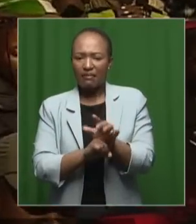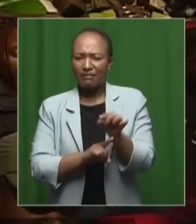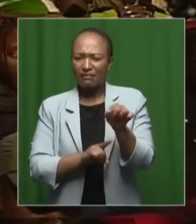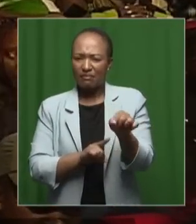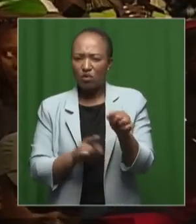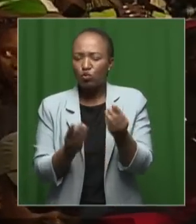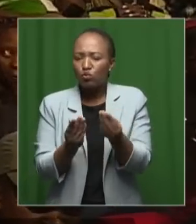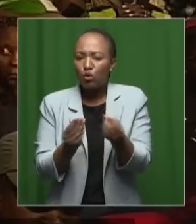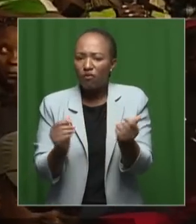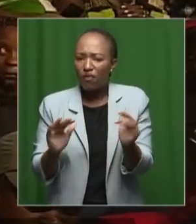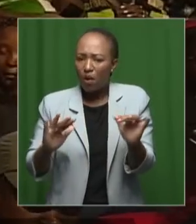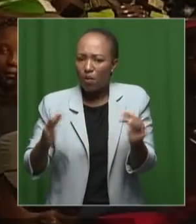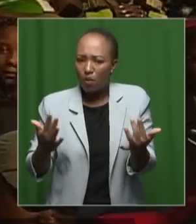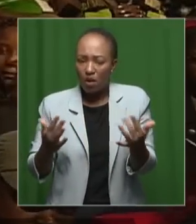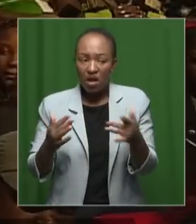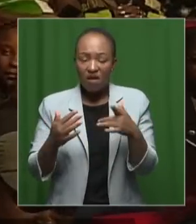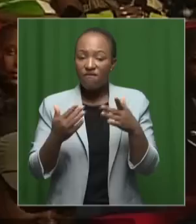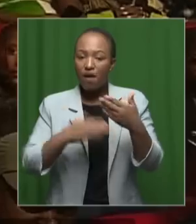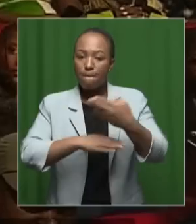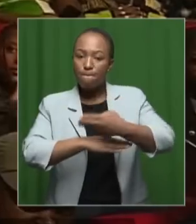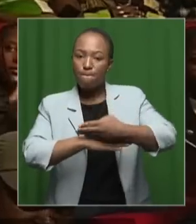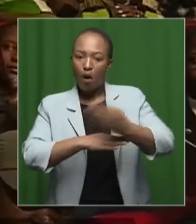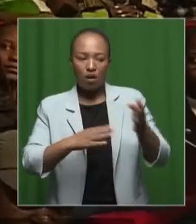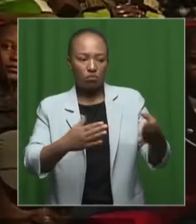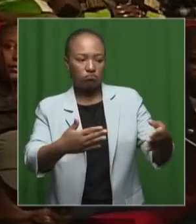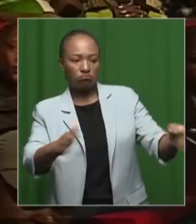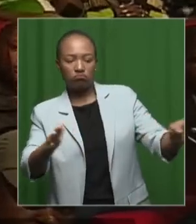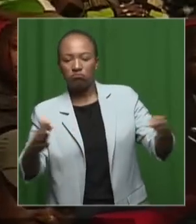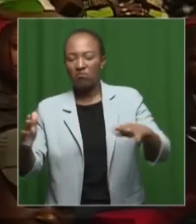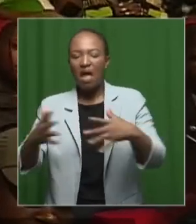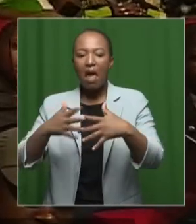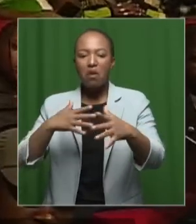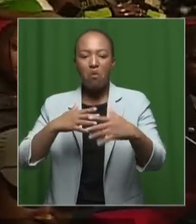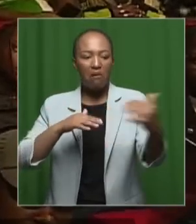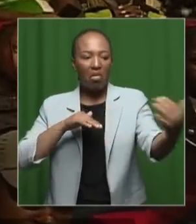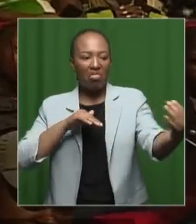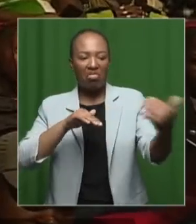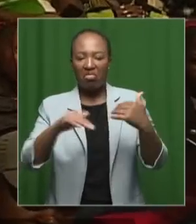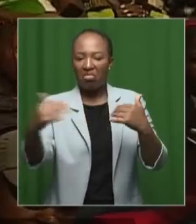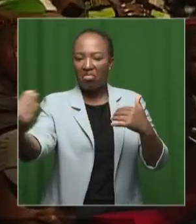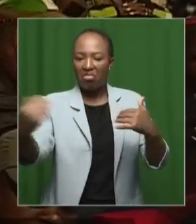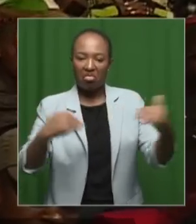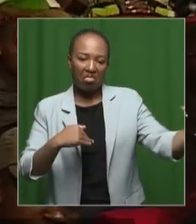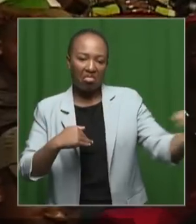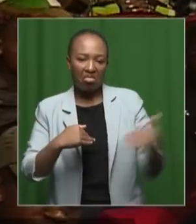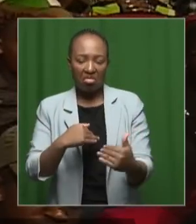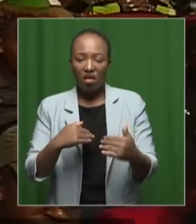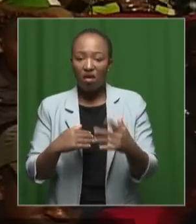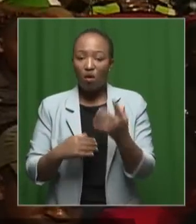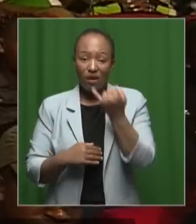when borders are open? Already there's an issue of drugs. What more will happen if the borders are open, which